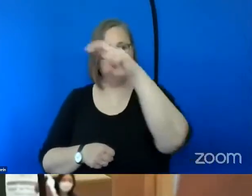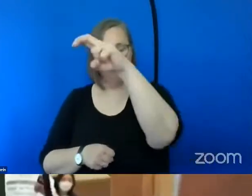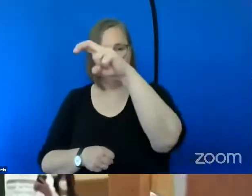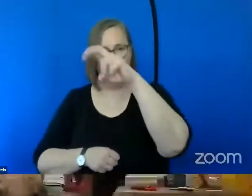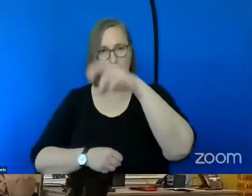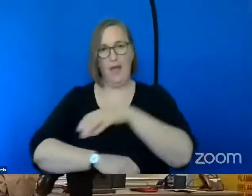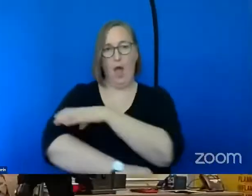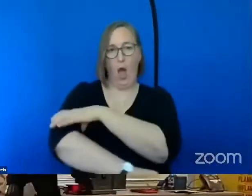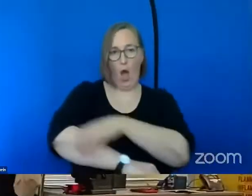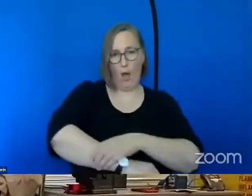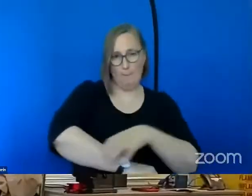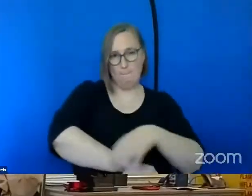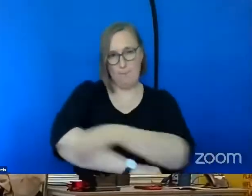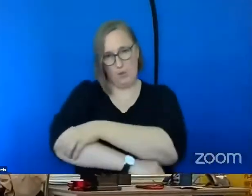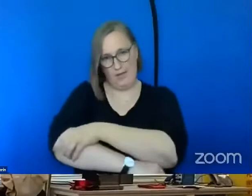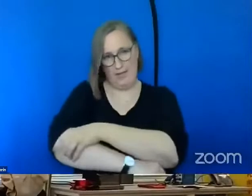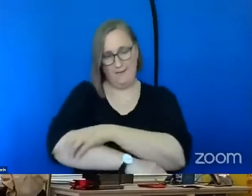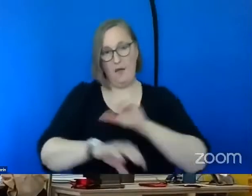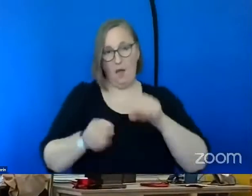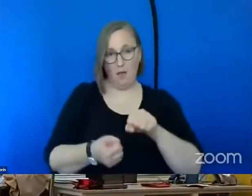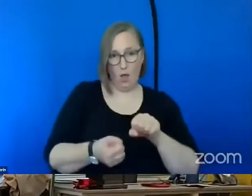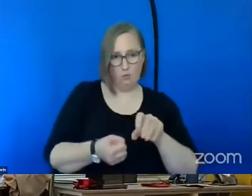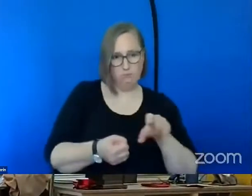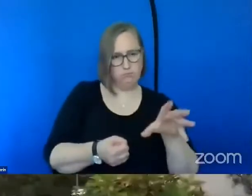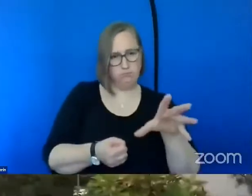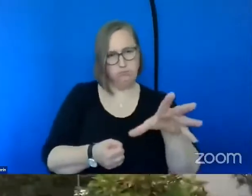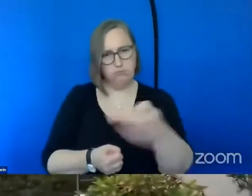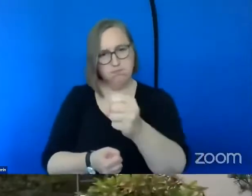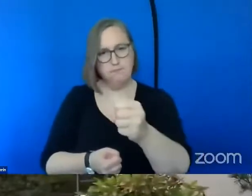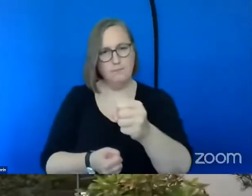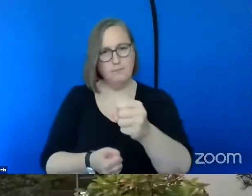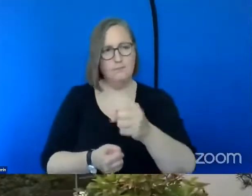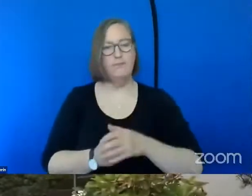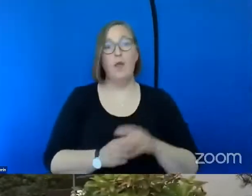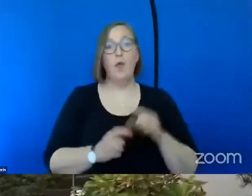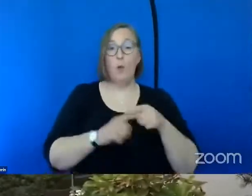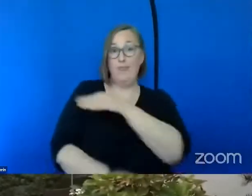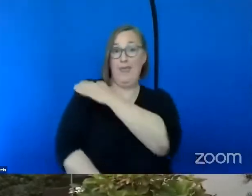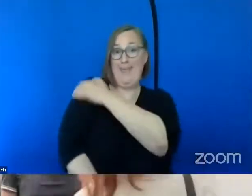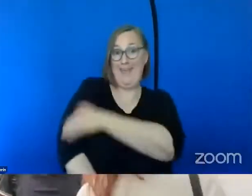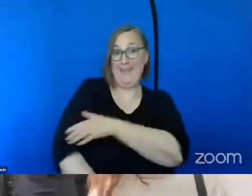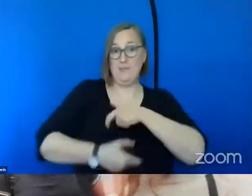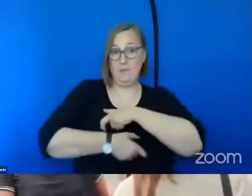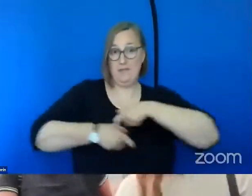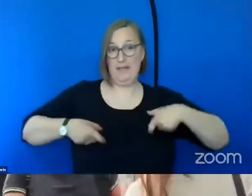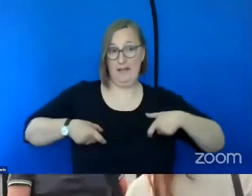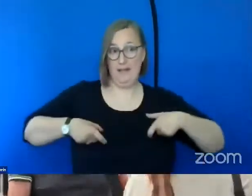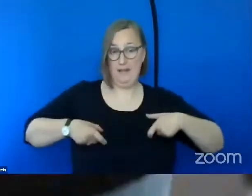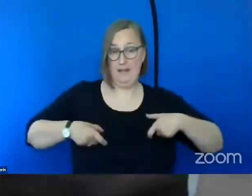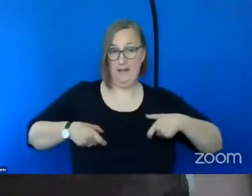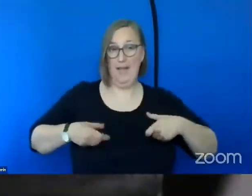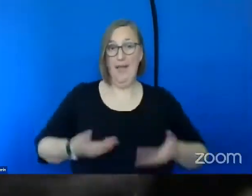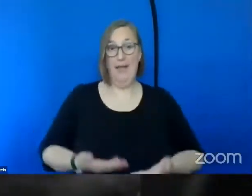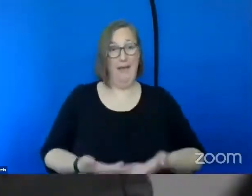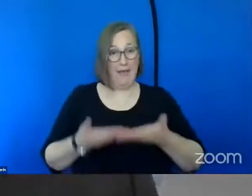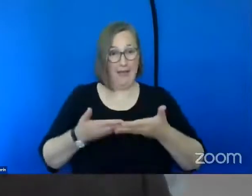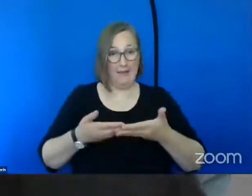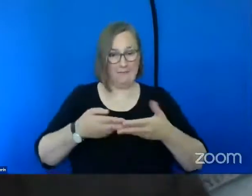walk again. Intelligent assistive technologies help simplify the everyday lives of people with